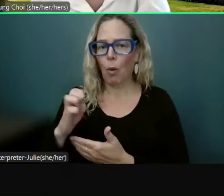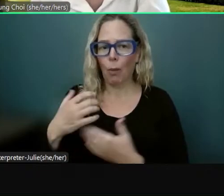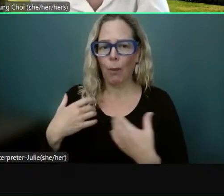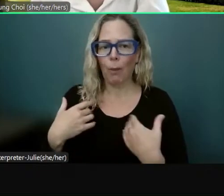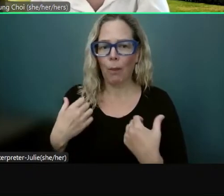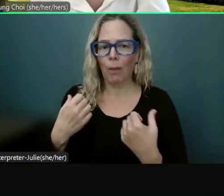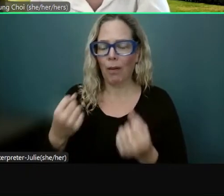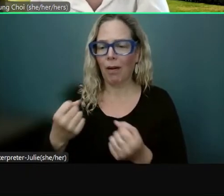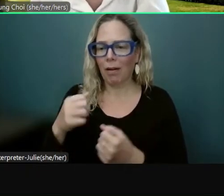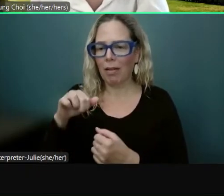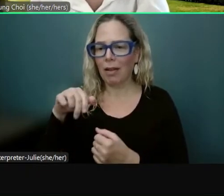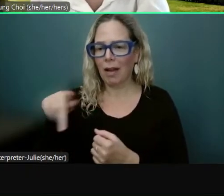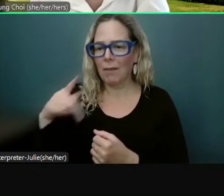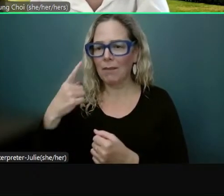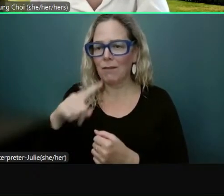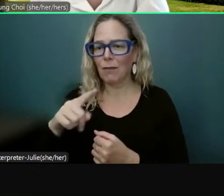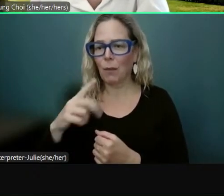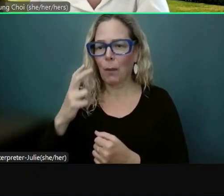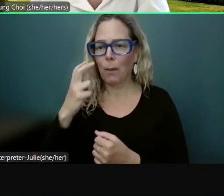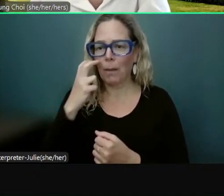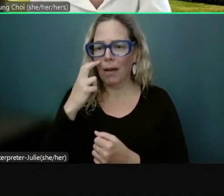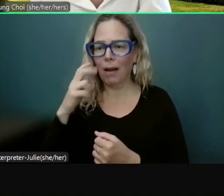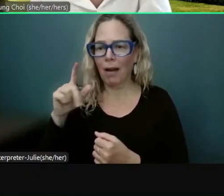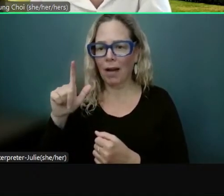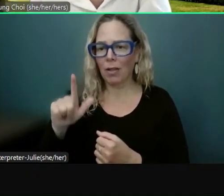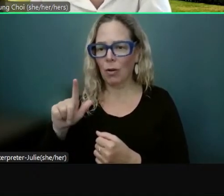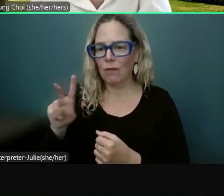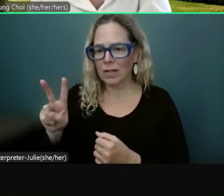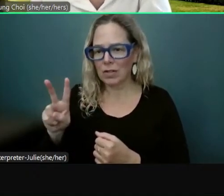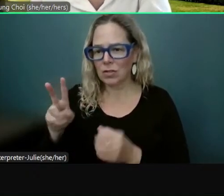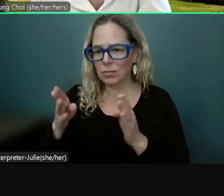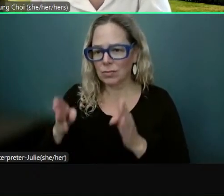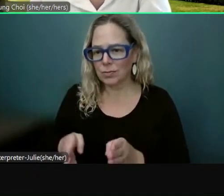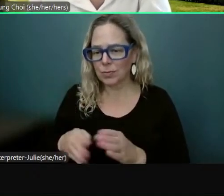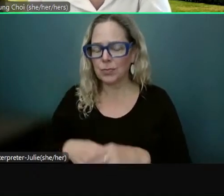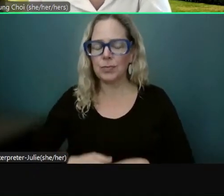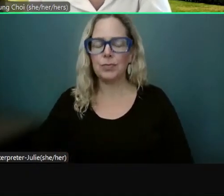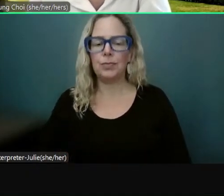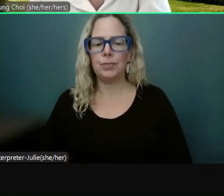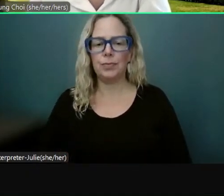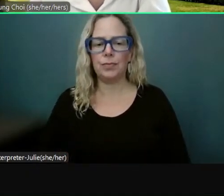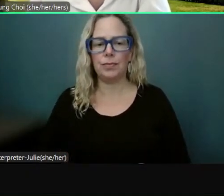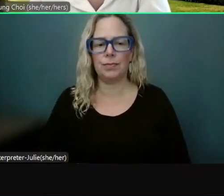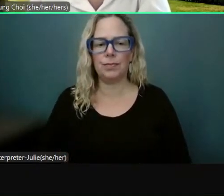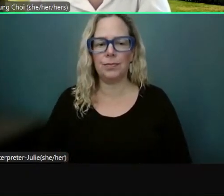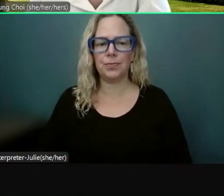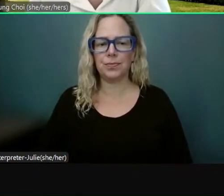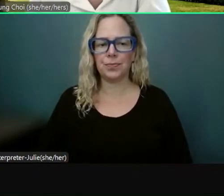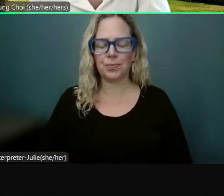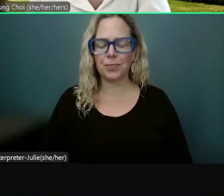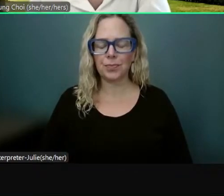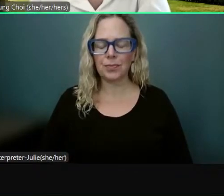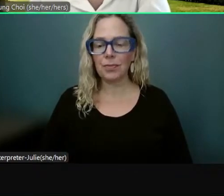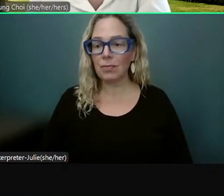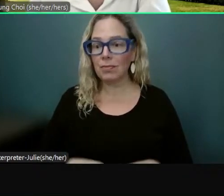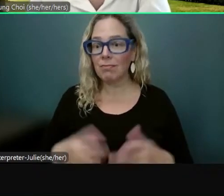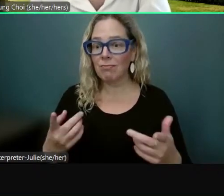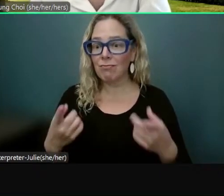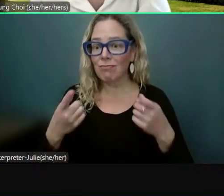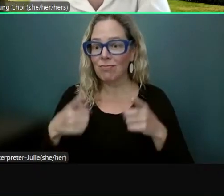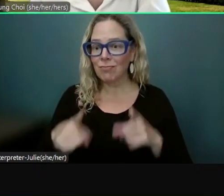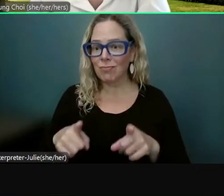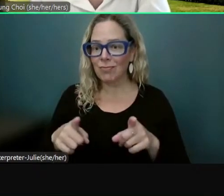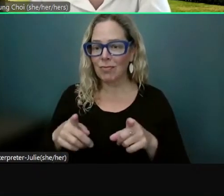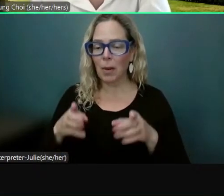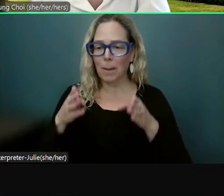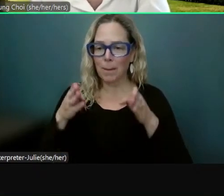among blind and low vision persons. When participants first downloaded and began using the